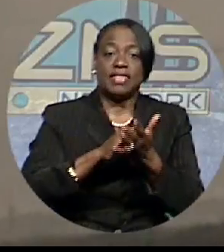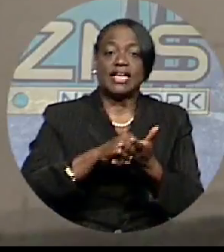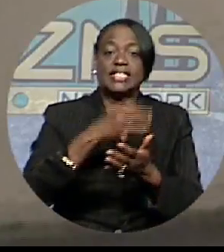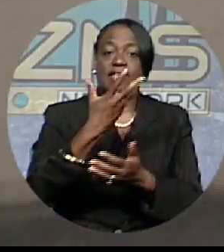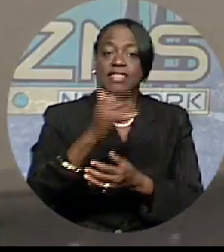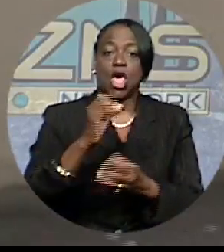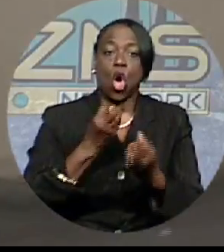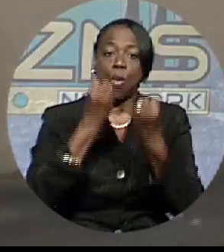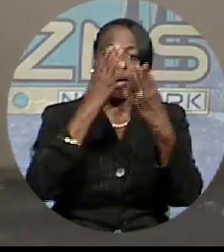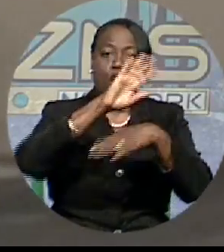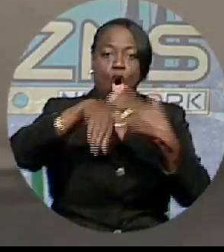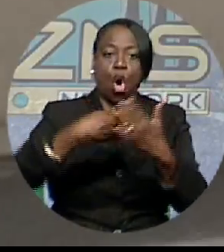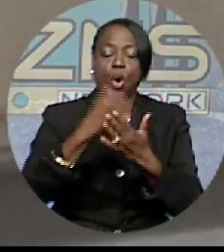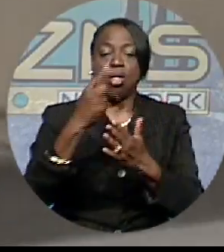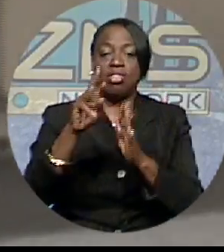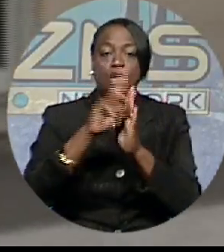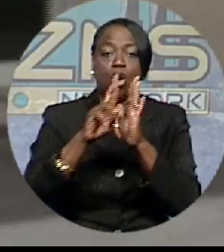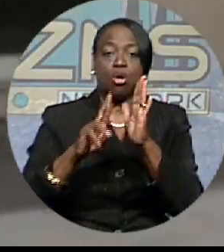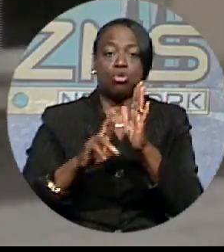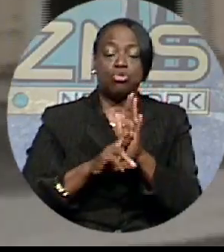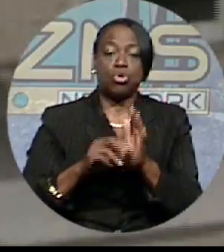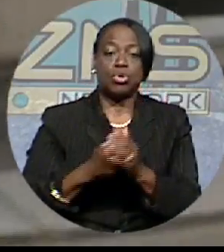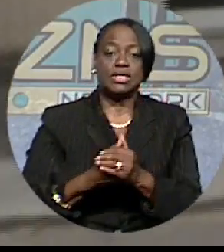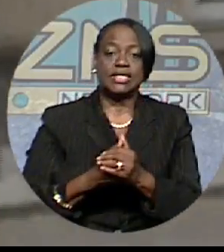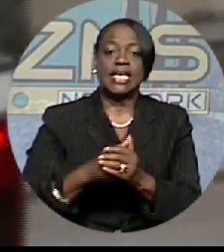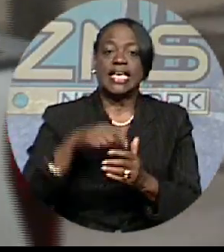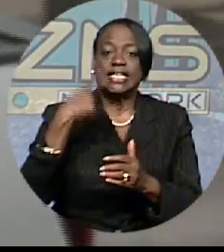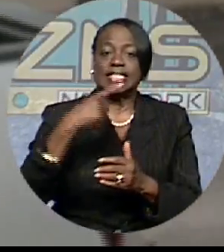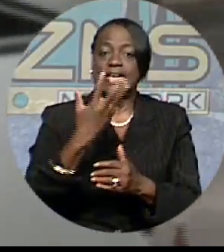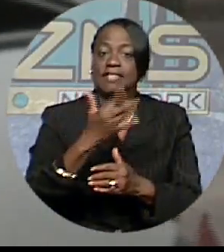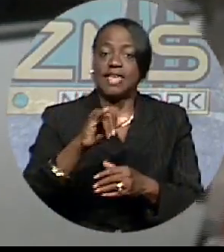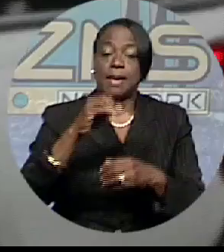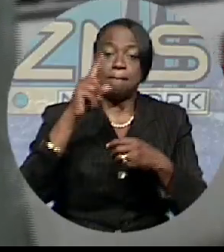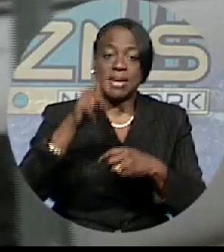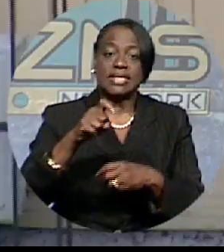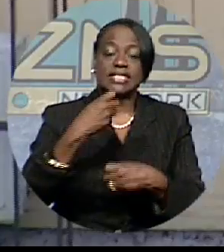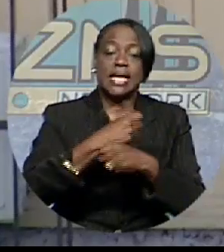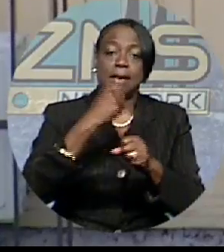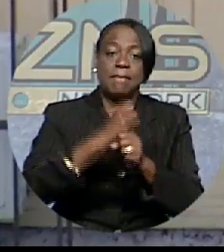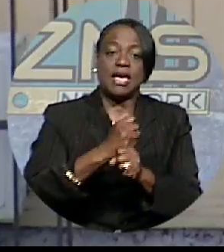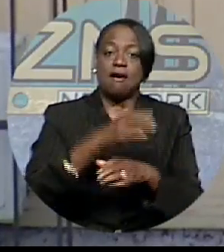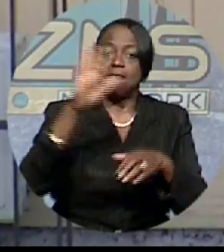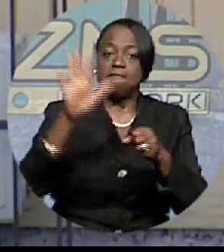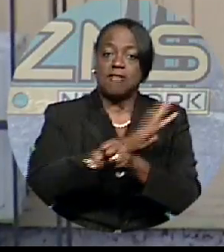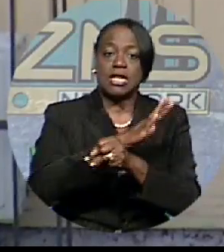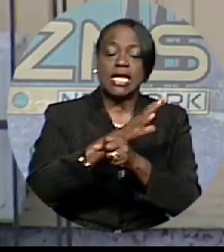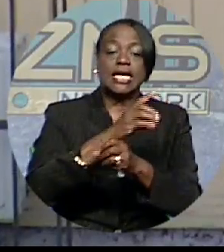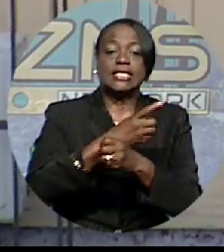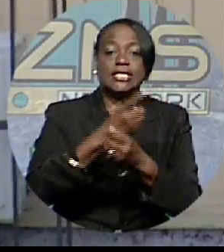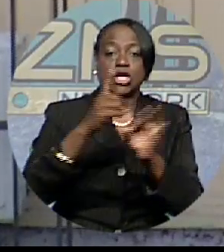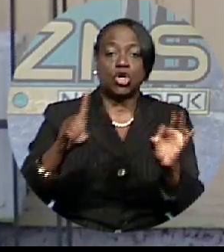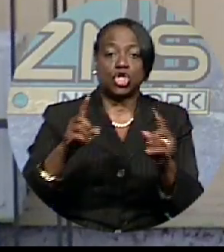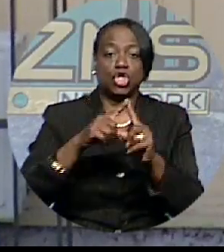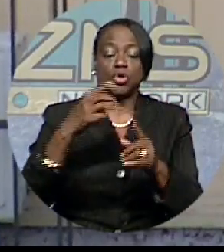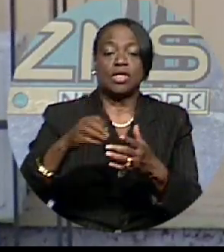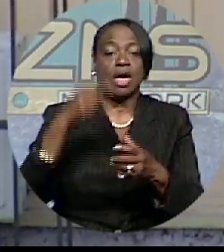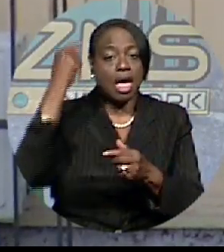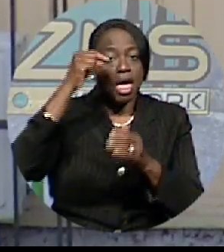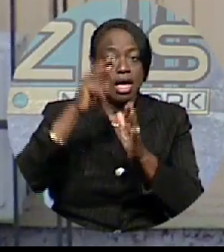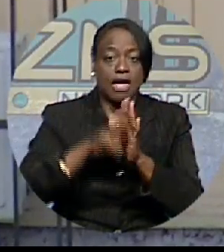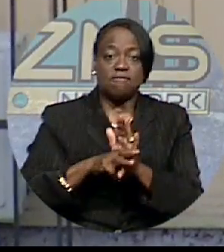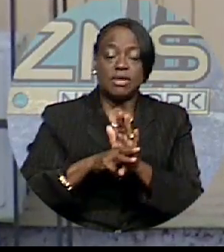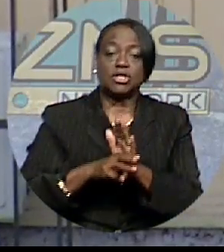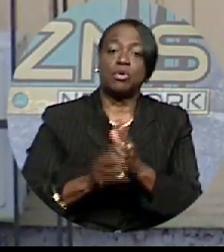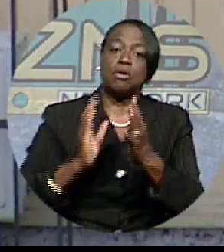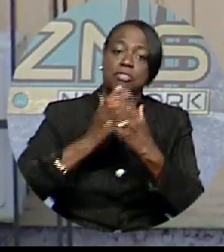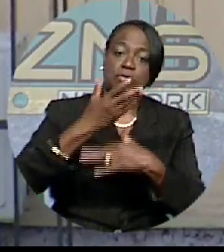forward, Bastian says web shop operators have to make a full disclosure to the government, go through the extensive request for proposal